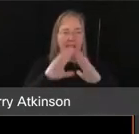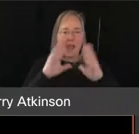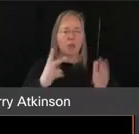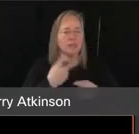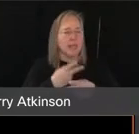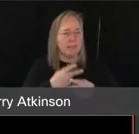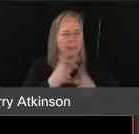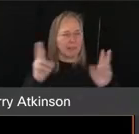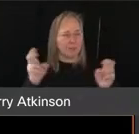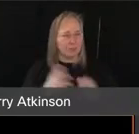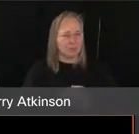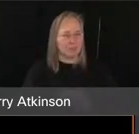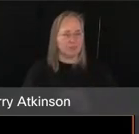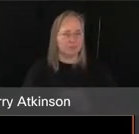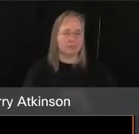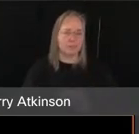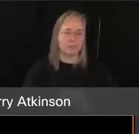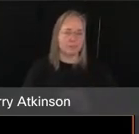issue.